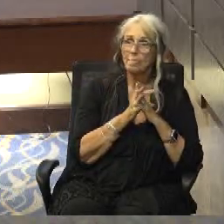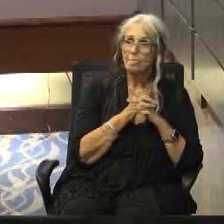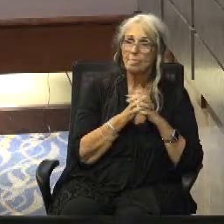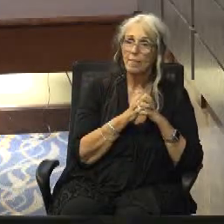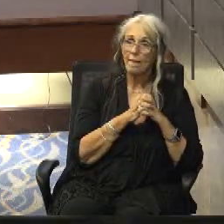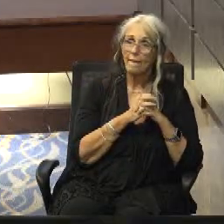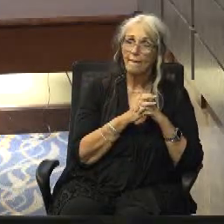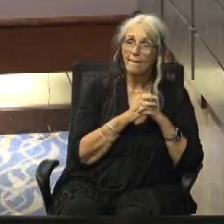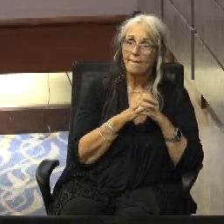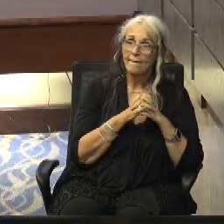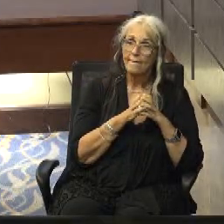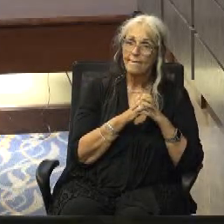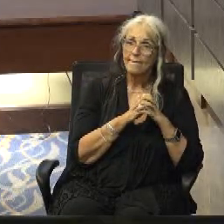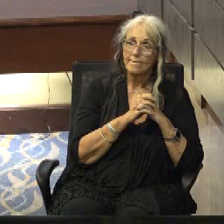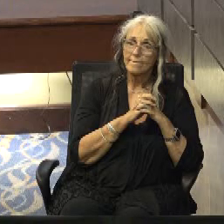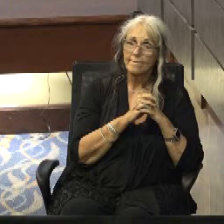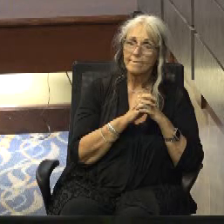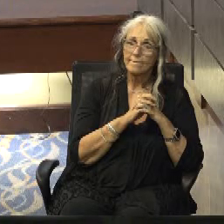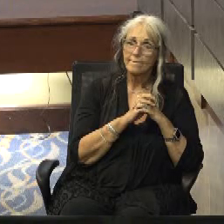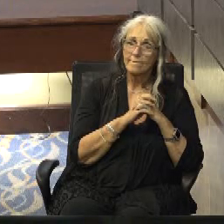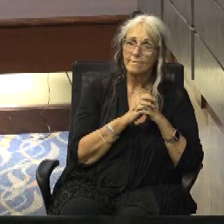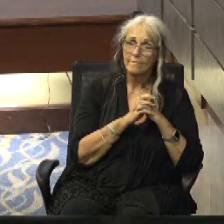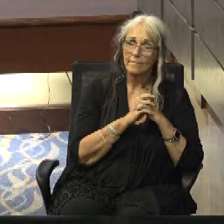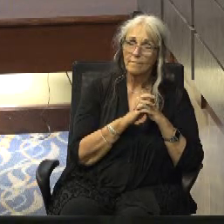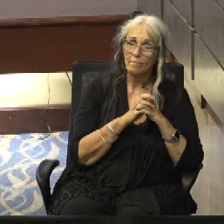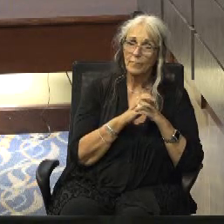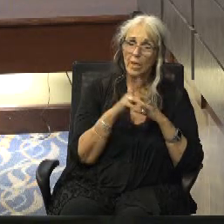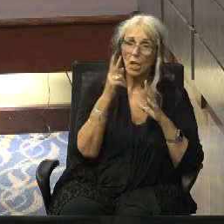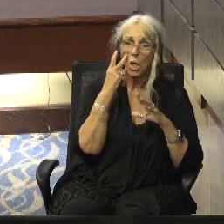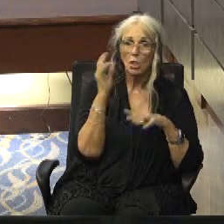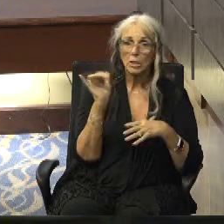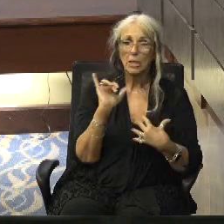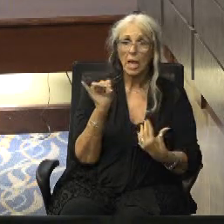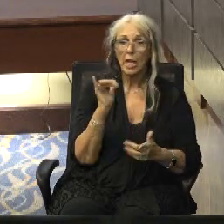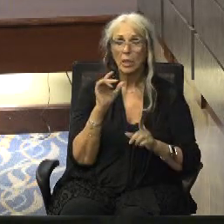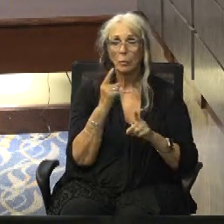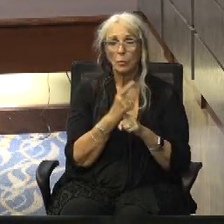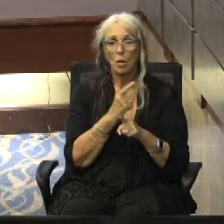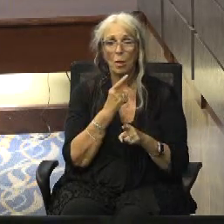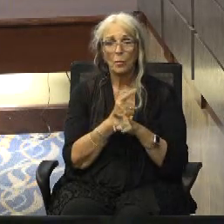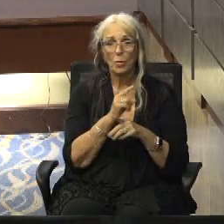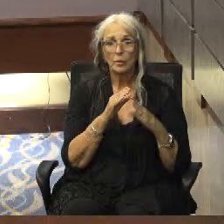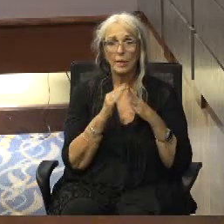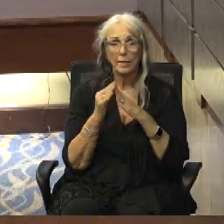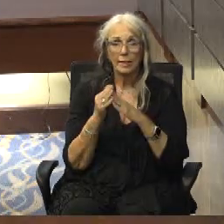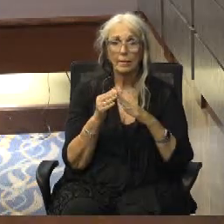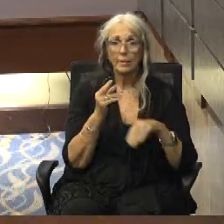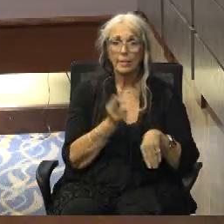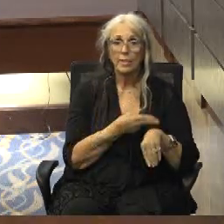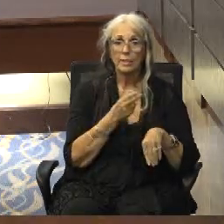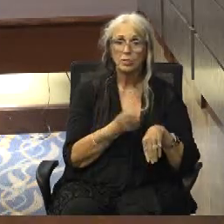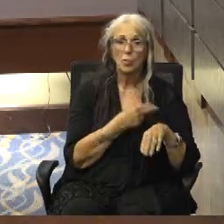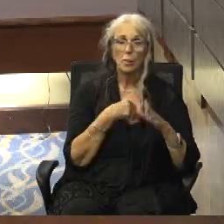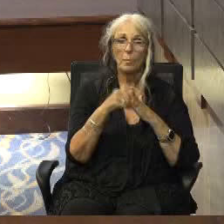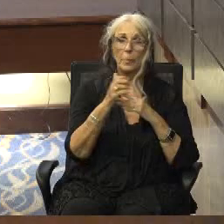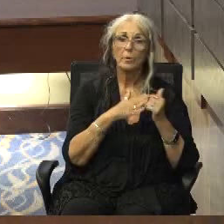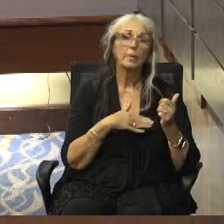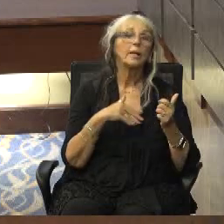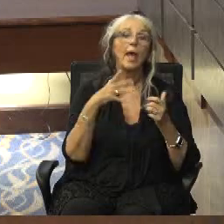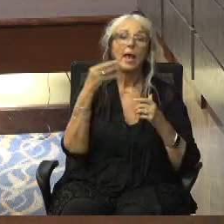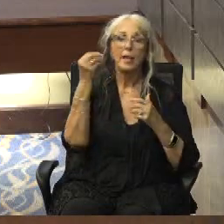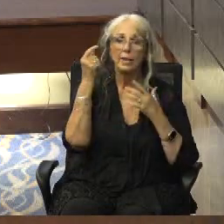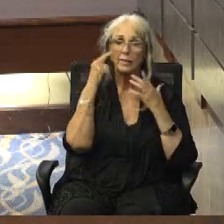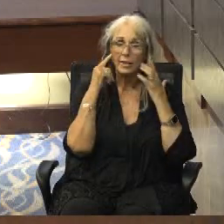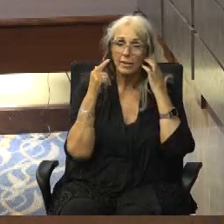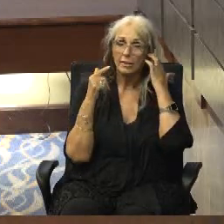I just love how that Columbus Avenue development looks. I mean, it looks like a proper downtown historic building, and that's going to be really great, I think, again, to